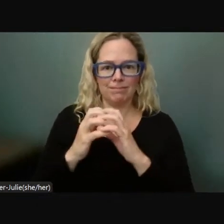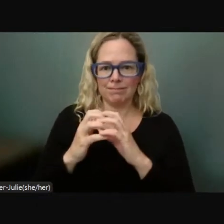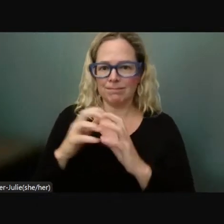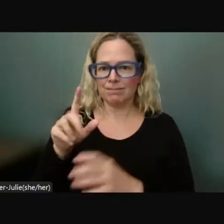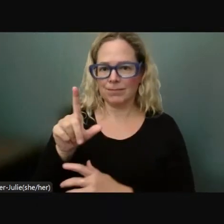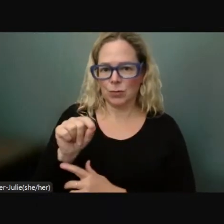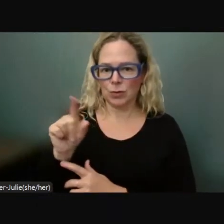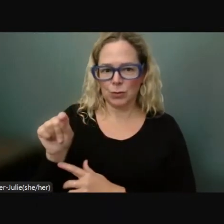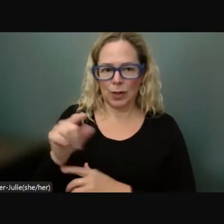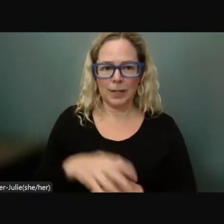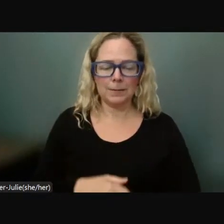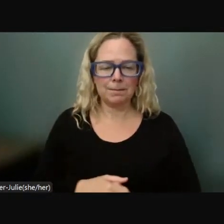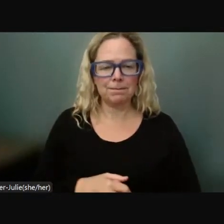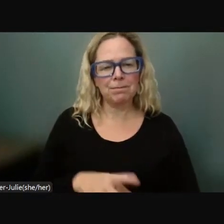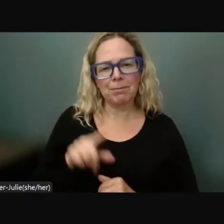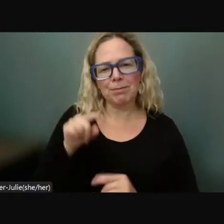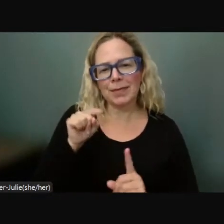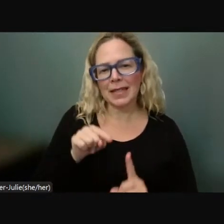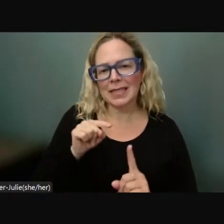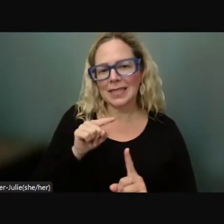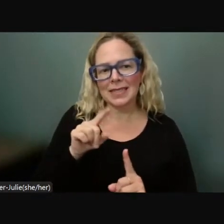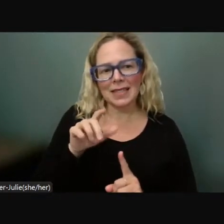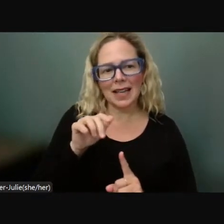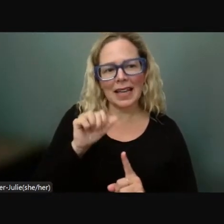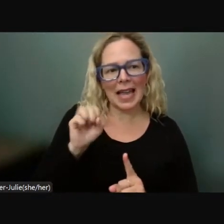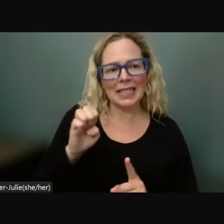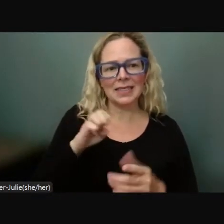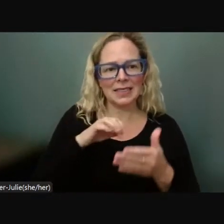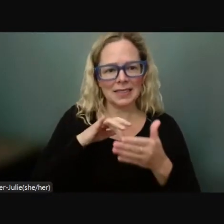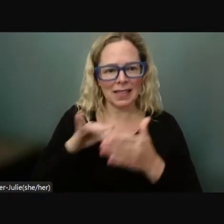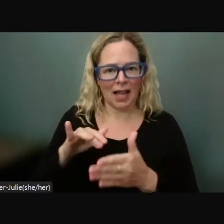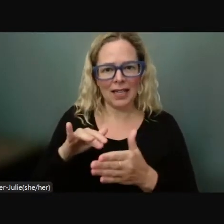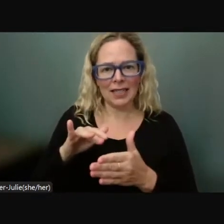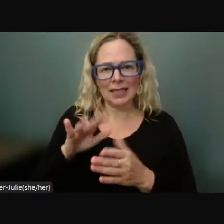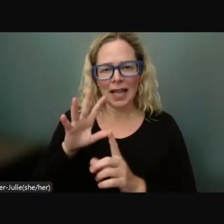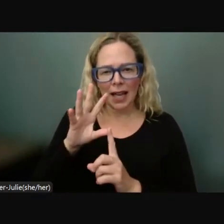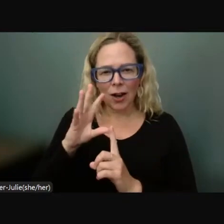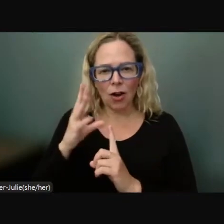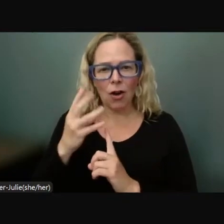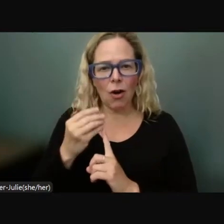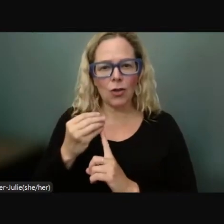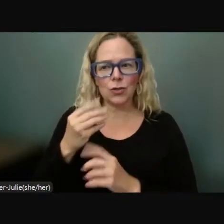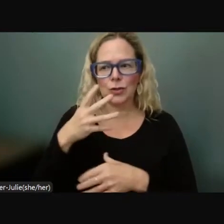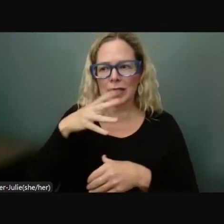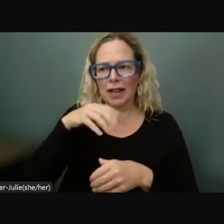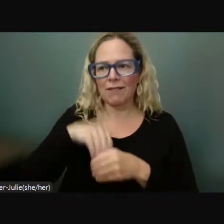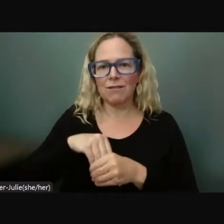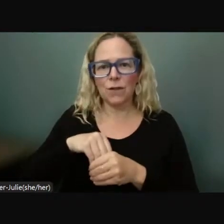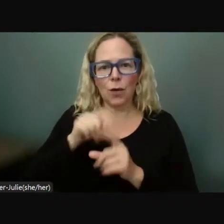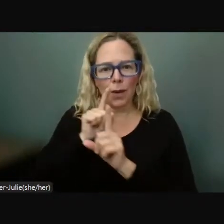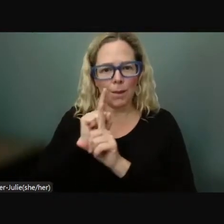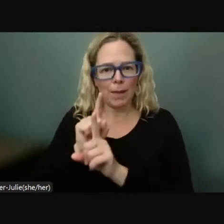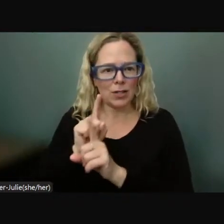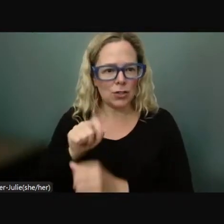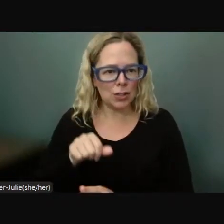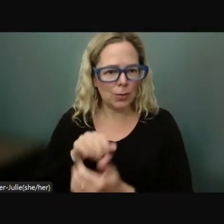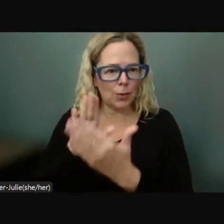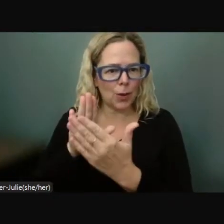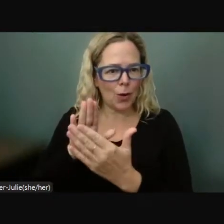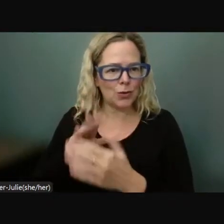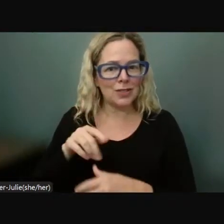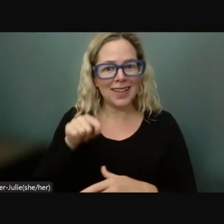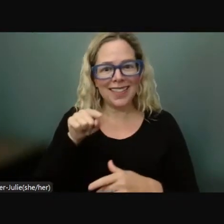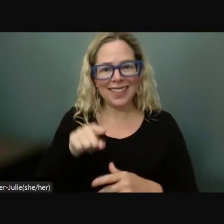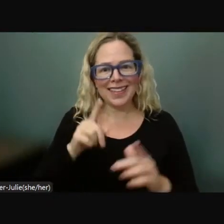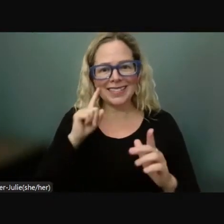disability cultural informed mentorship approaches. So this slide has a screenshot of one of